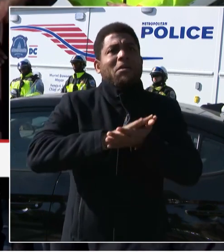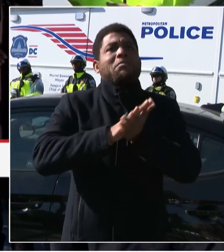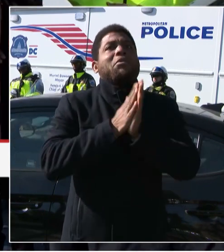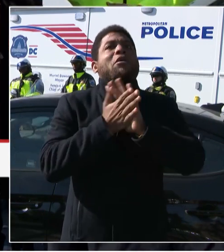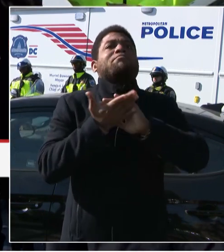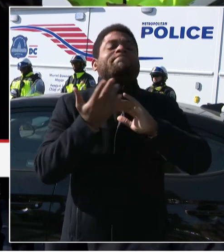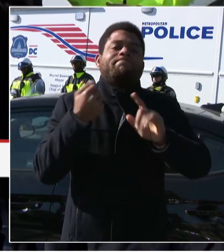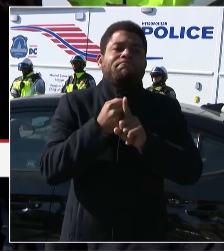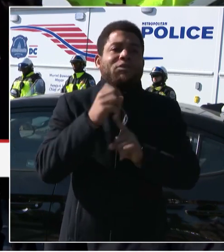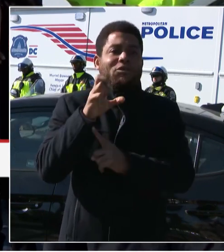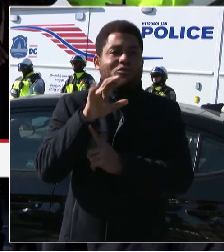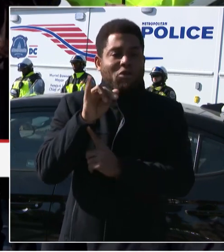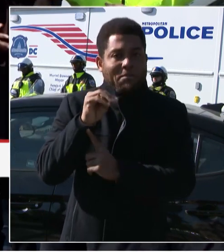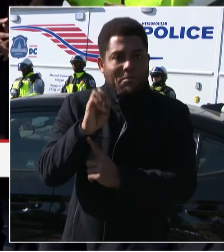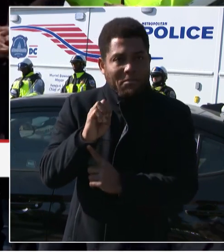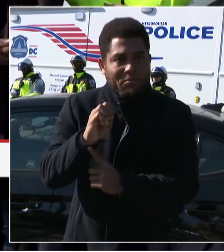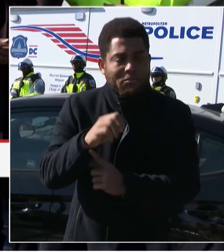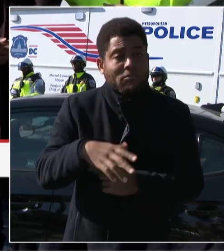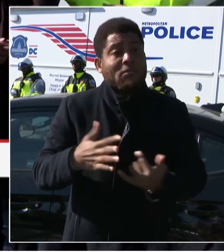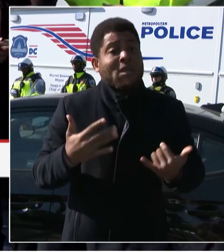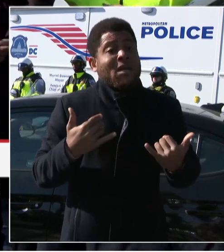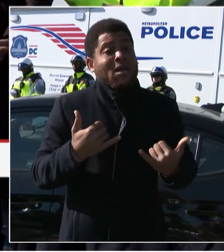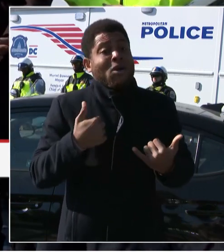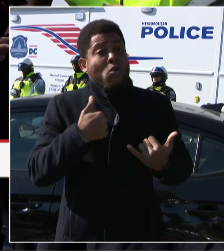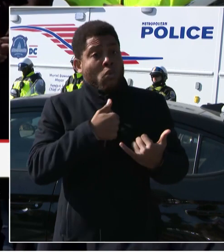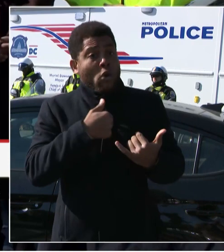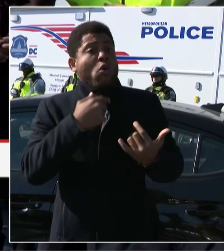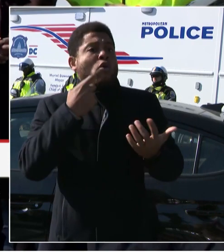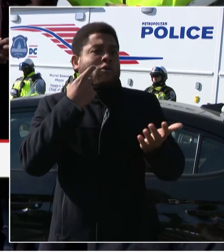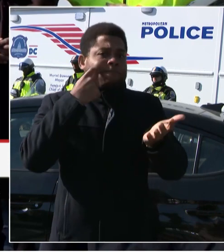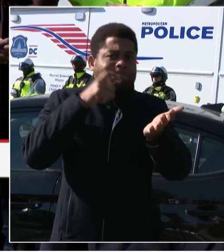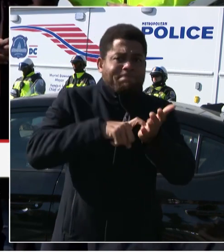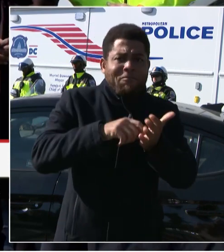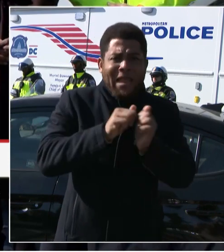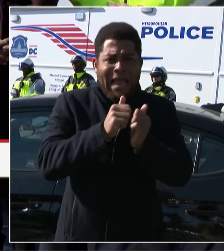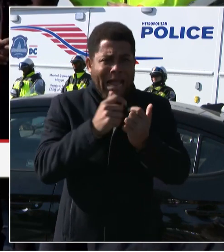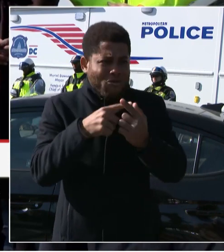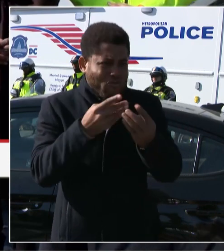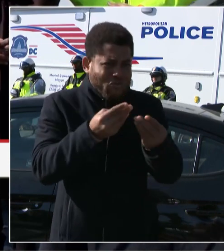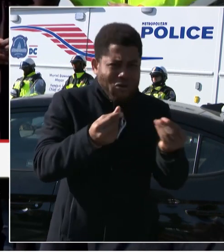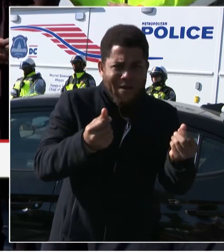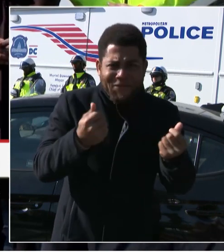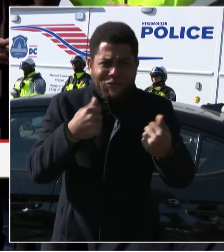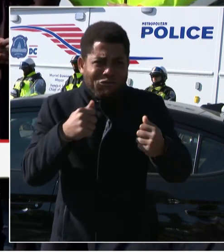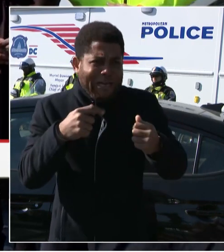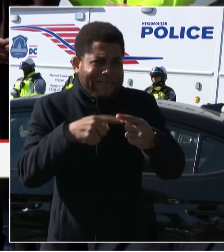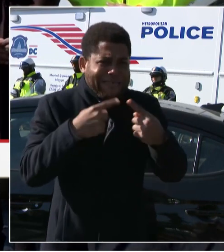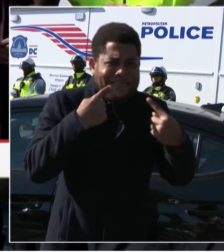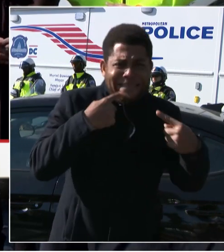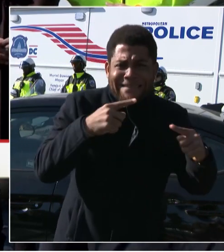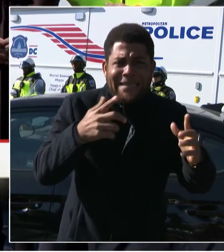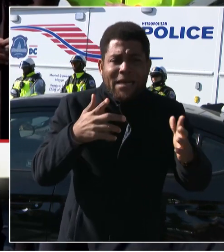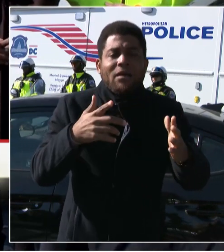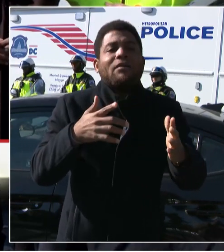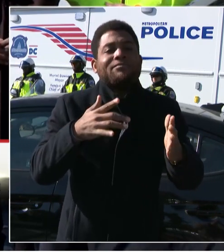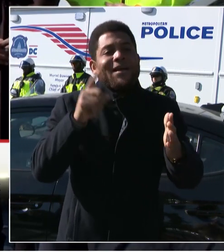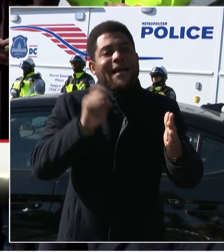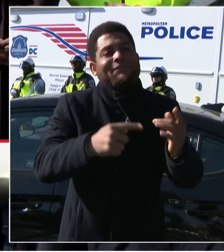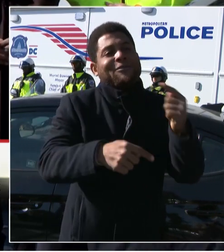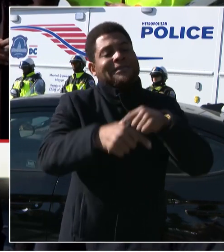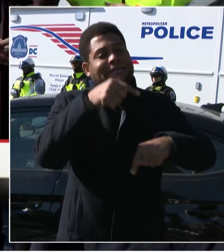self, to our citizens, and to our children to reevaluate, to change our